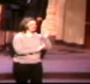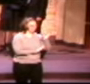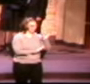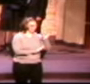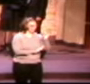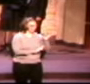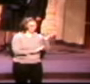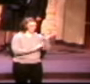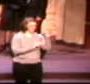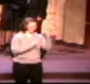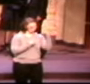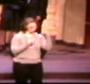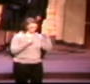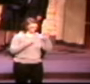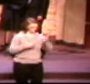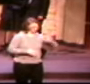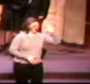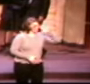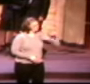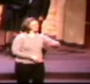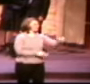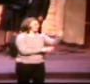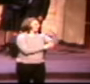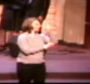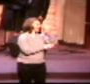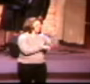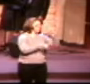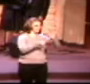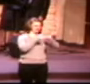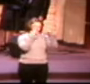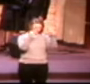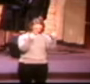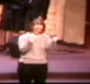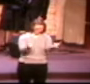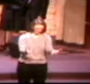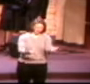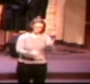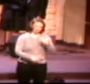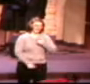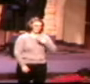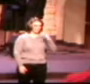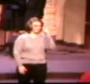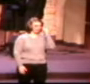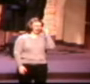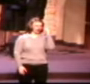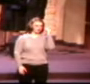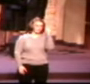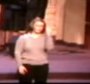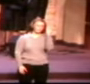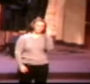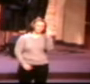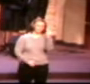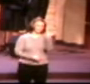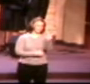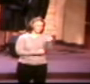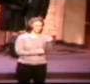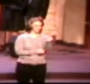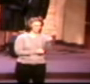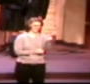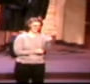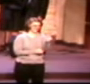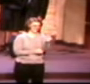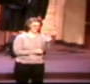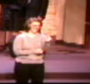I'm found. Was blind, but now